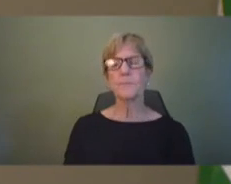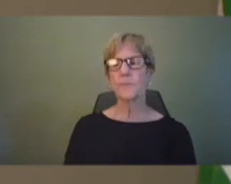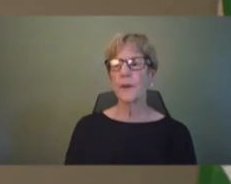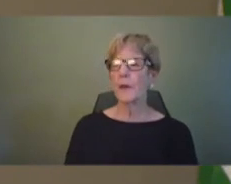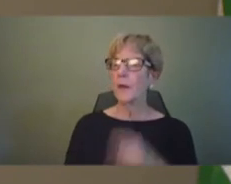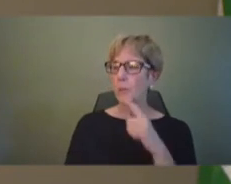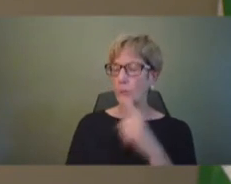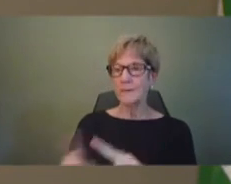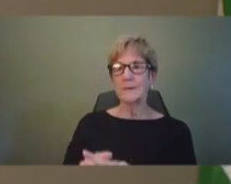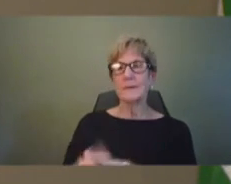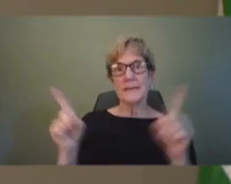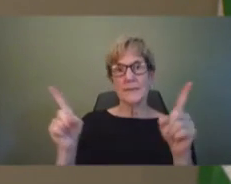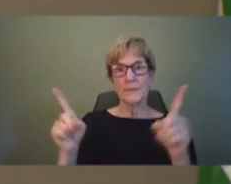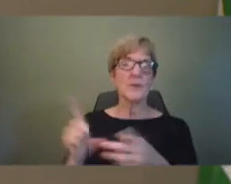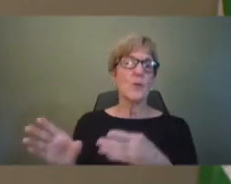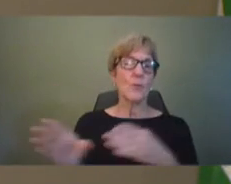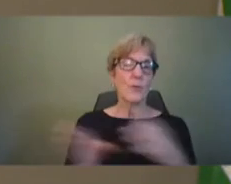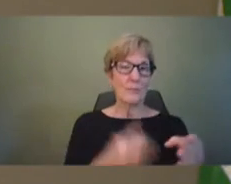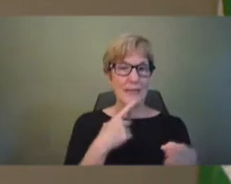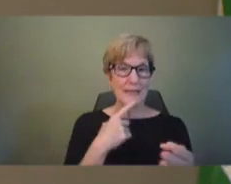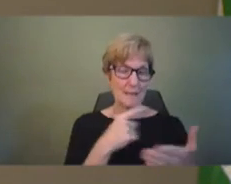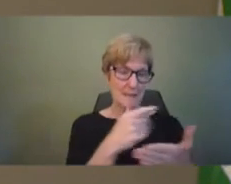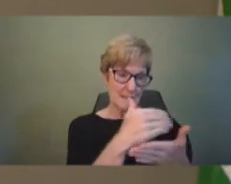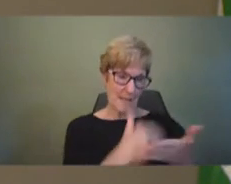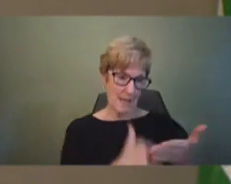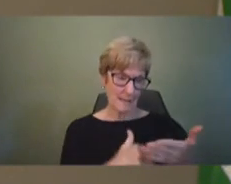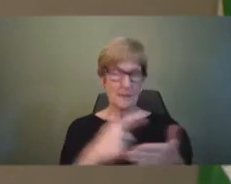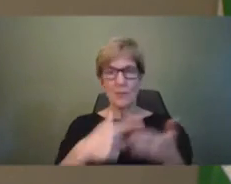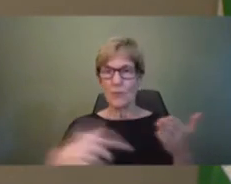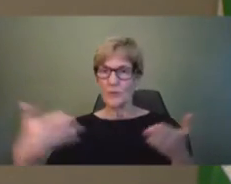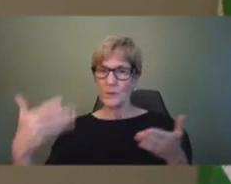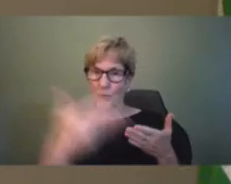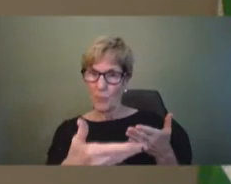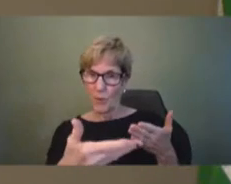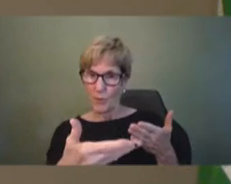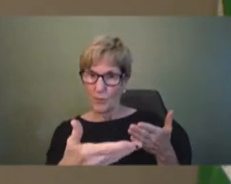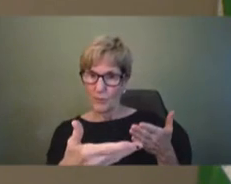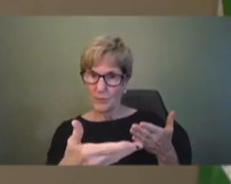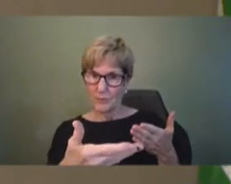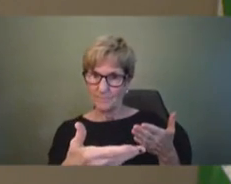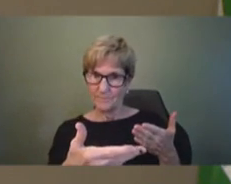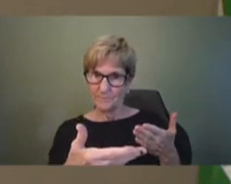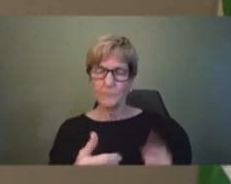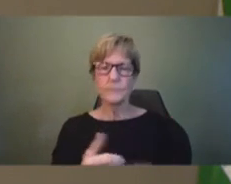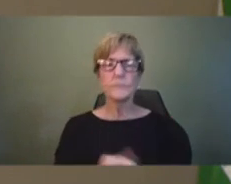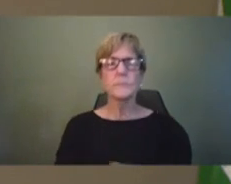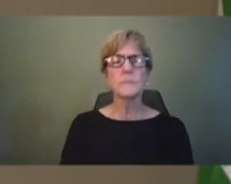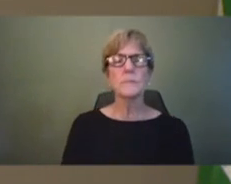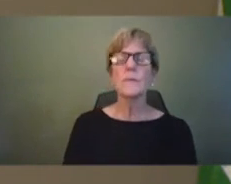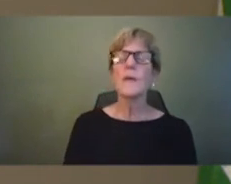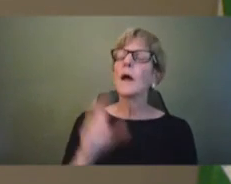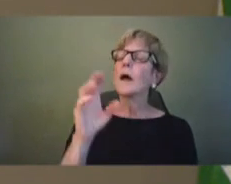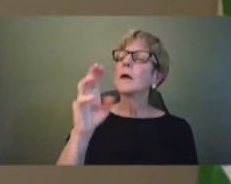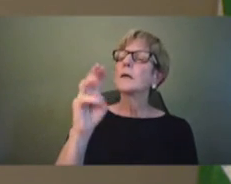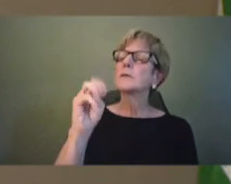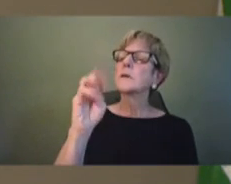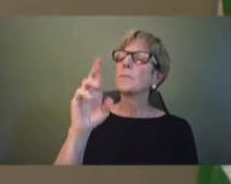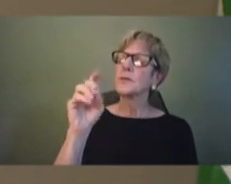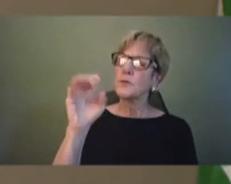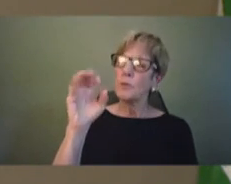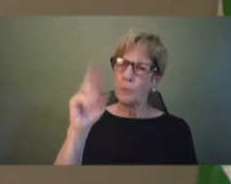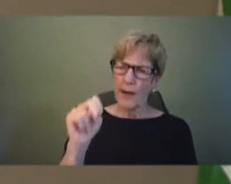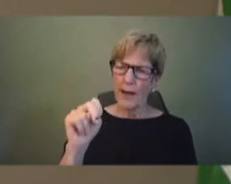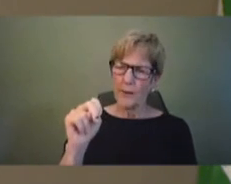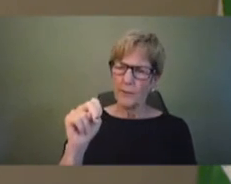between what the plan says and what's being proposed um so Mr Brown I'm sorry if I was processing and